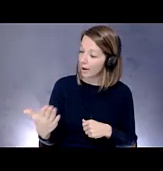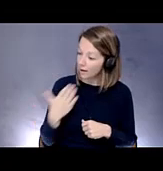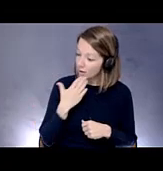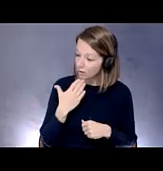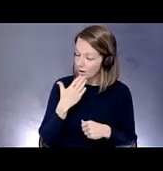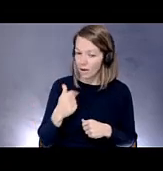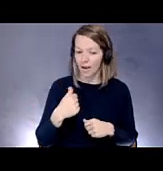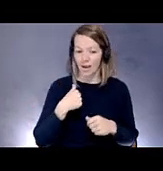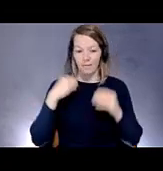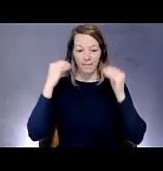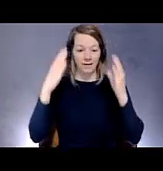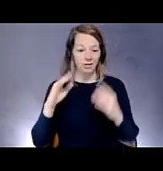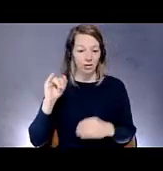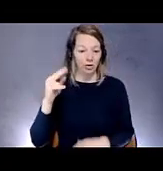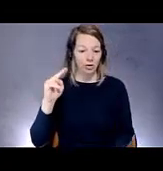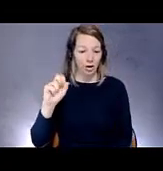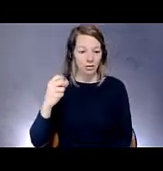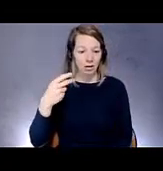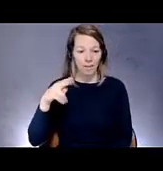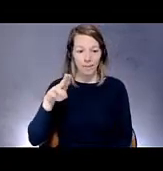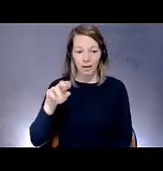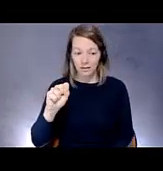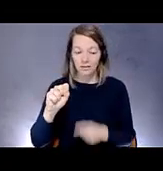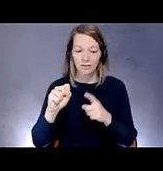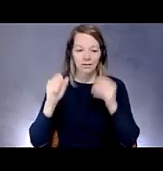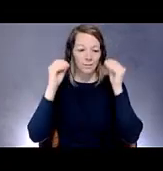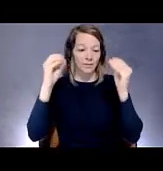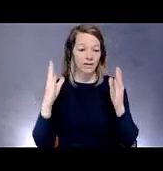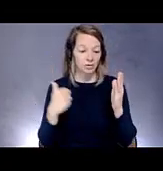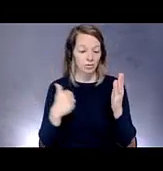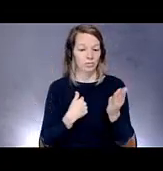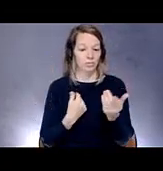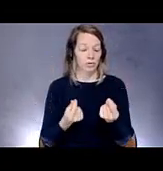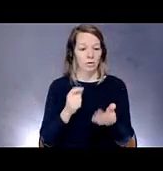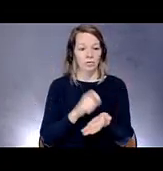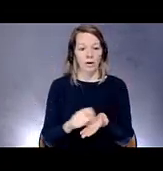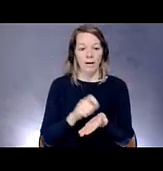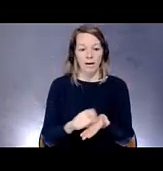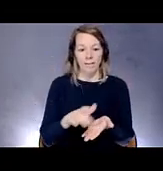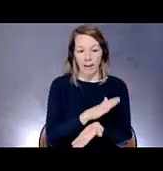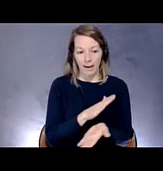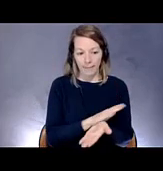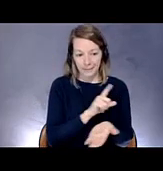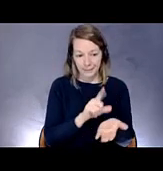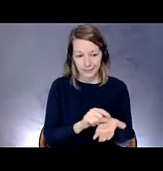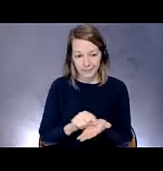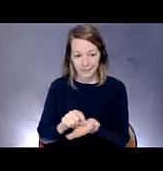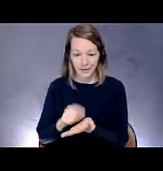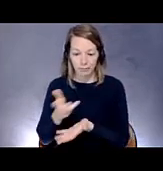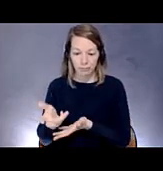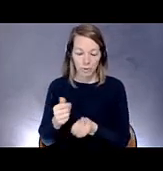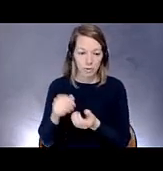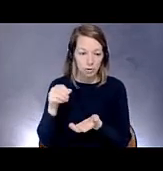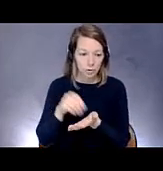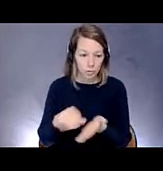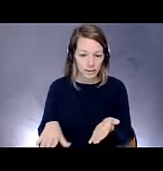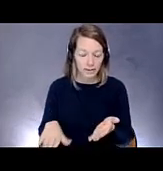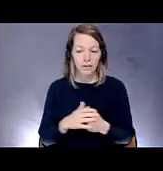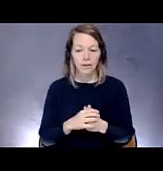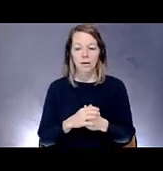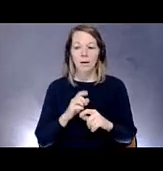I'm a professor at Johns Hopkins, and as a professor, we write a lot of papers and treat a lot of students, but